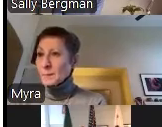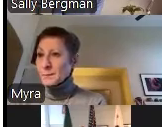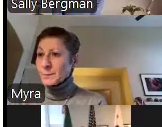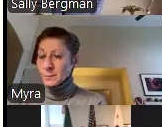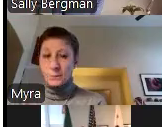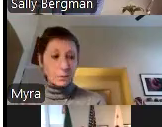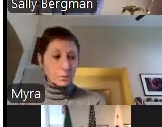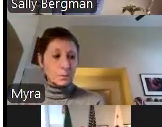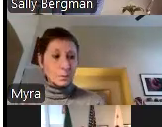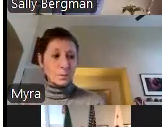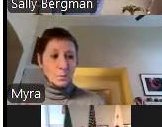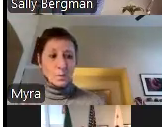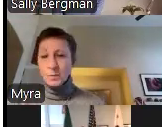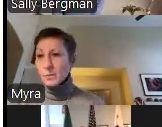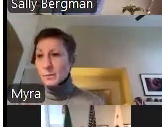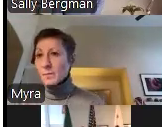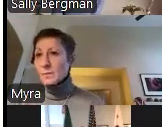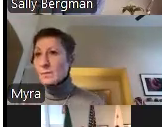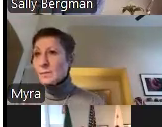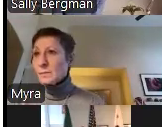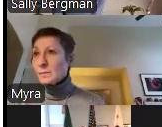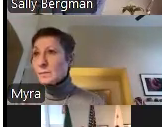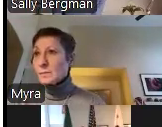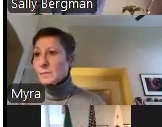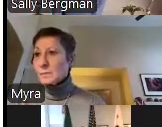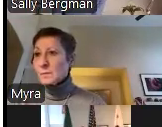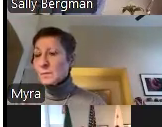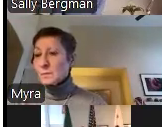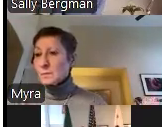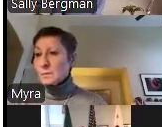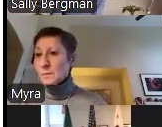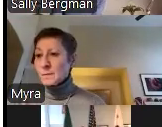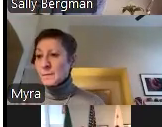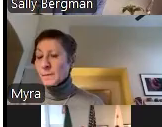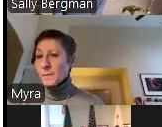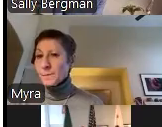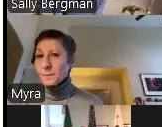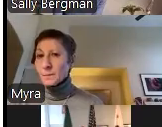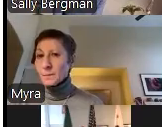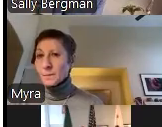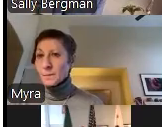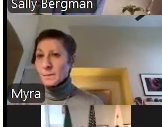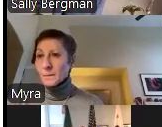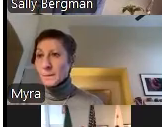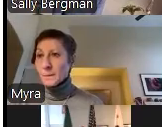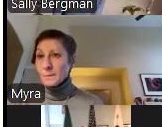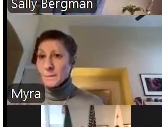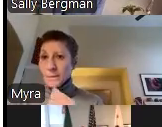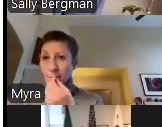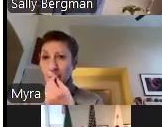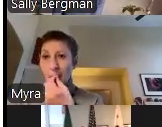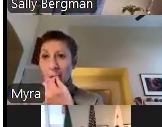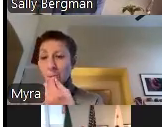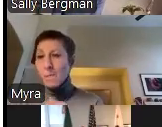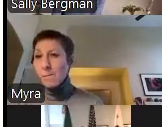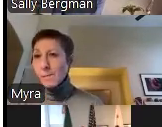things Tina's going to be talking about. So Wynn, if you don't mind, I'll just turn it over to you. Of course. Thank you,